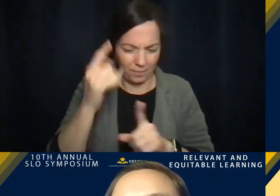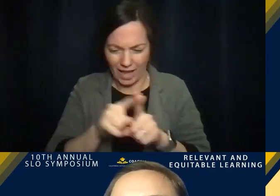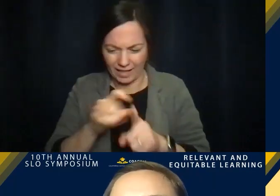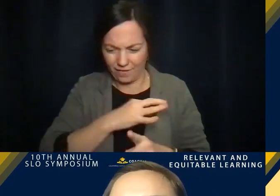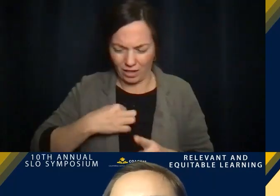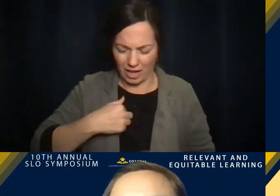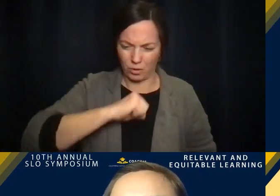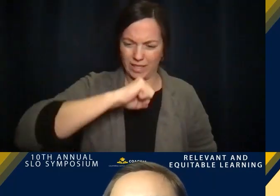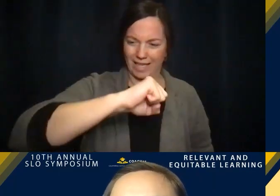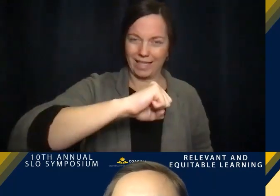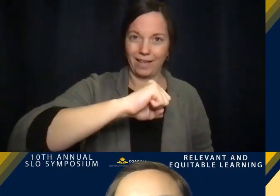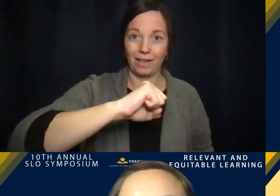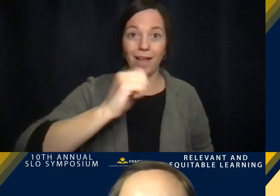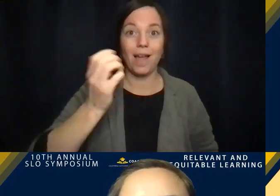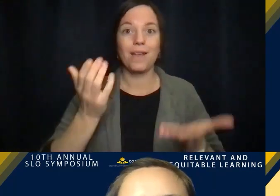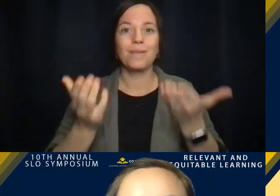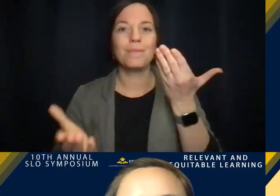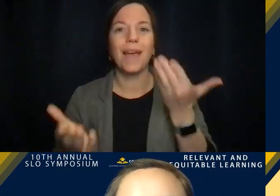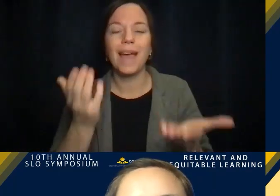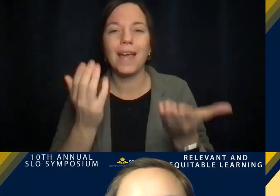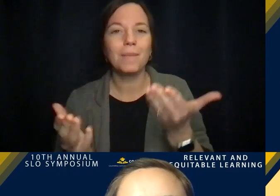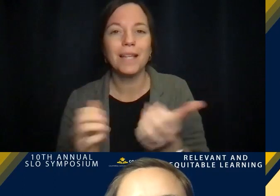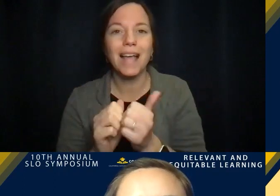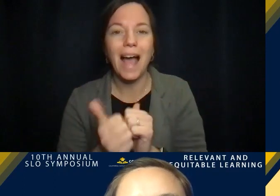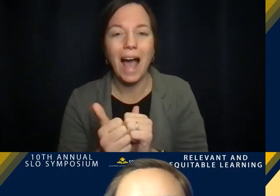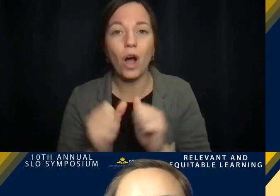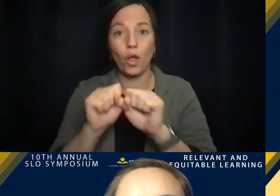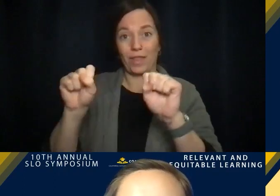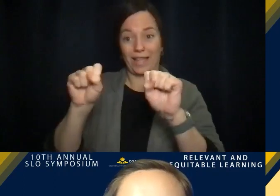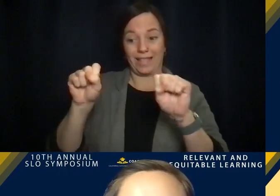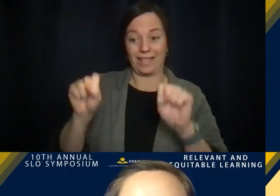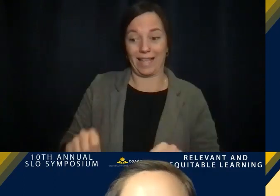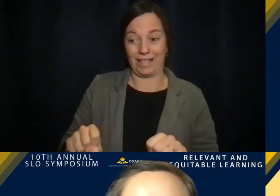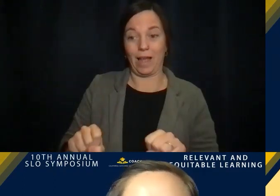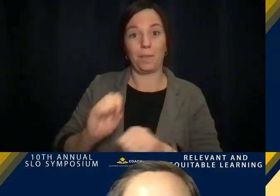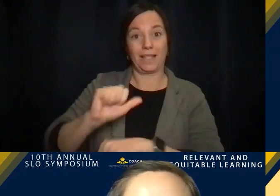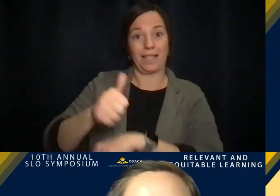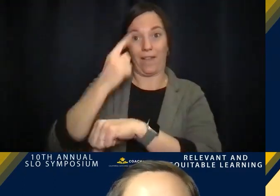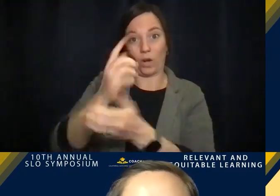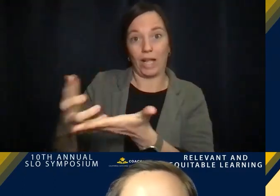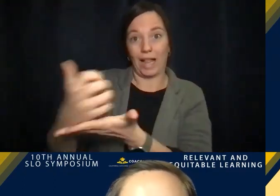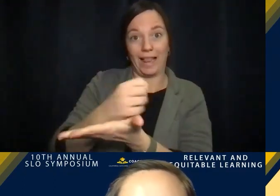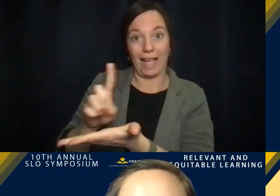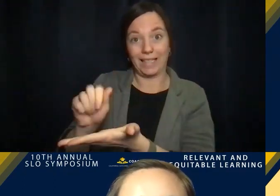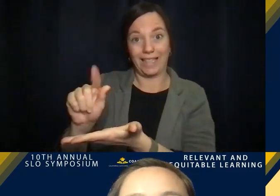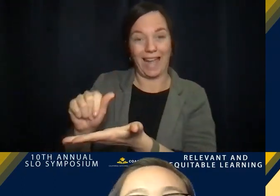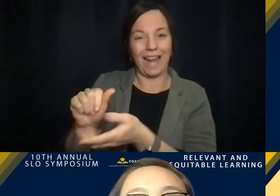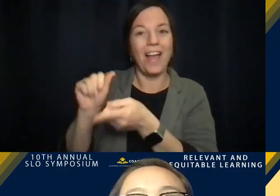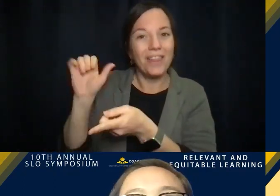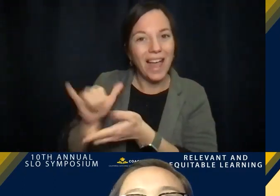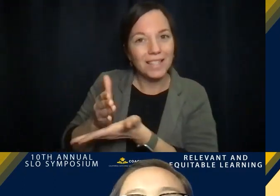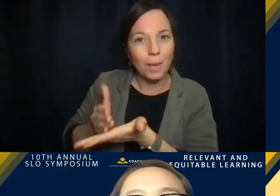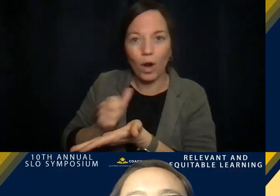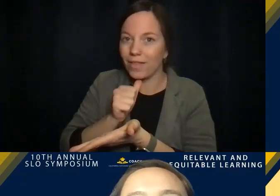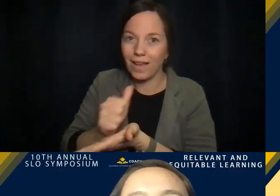this. Maybe it's because the way that you've designed the system for collecting data isn't meaningful. It doesn't